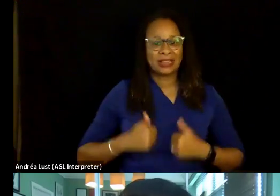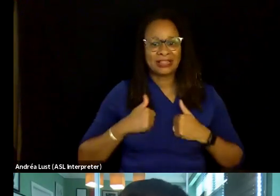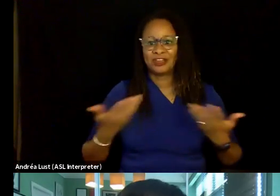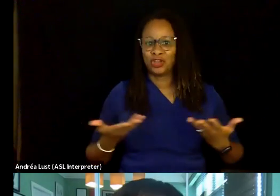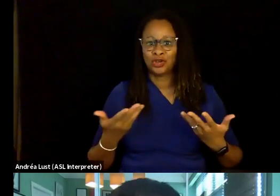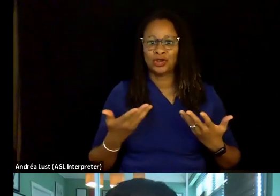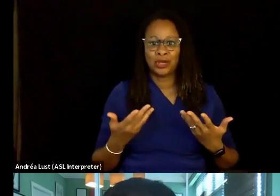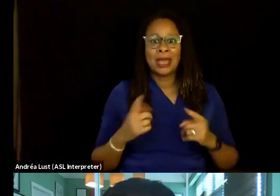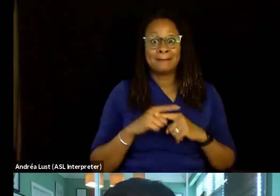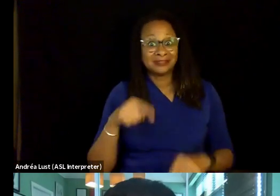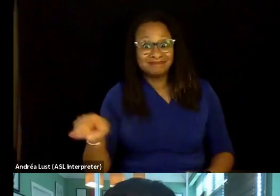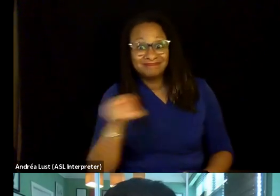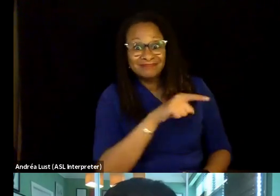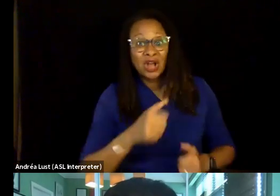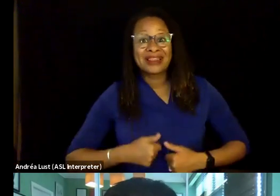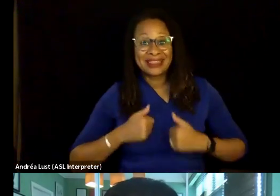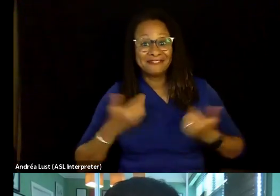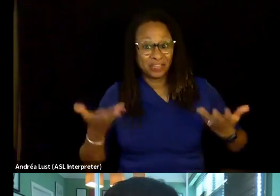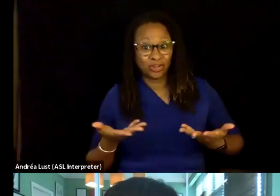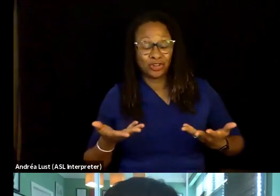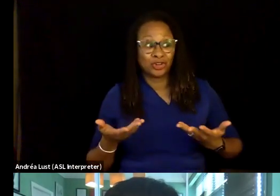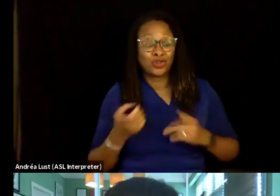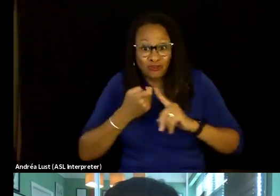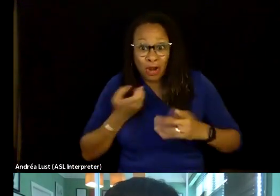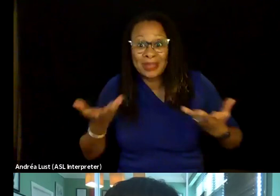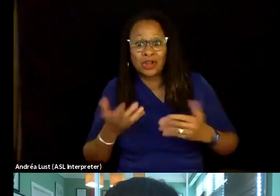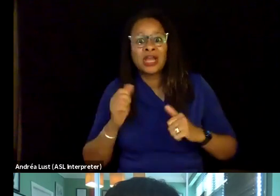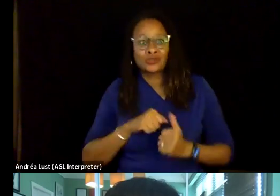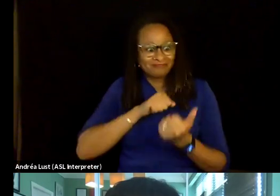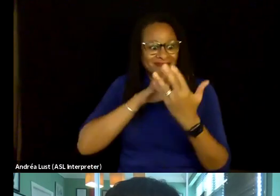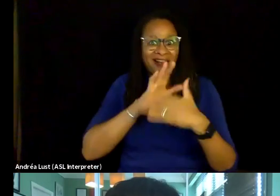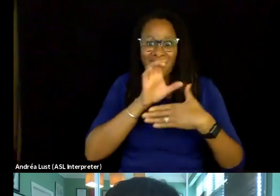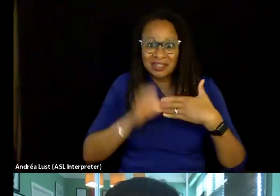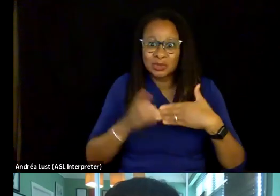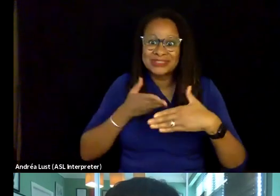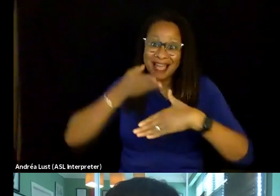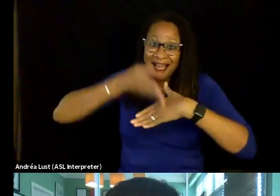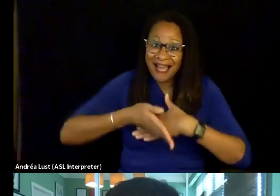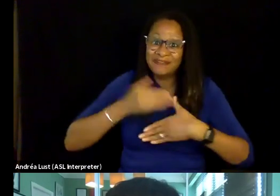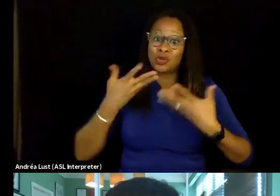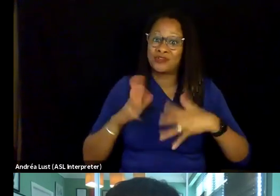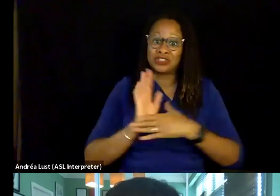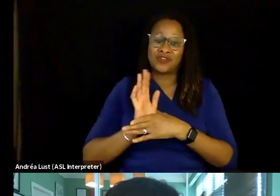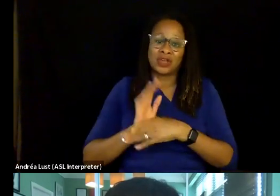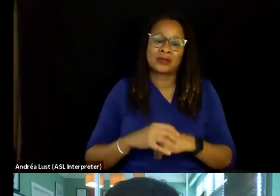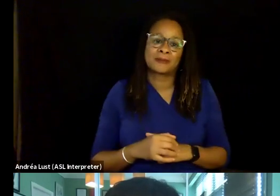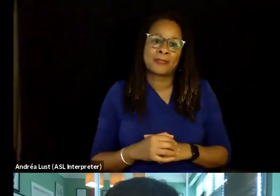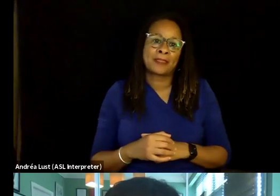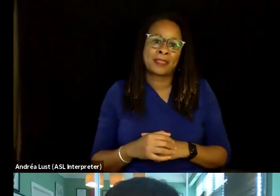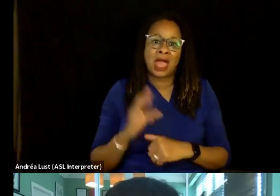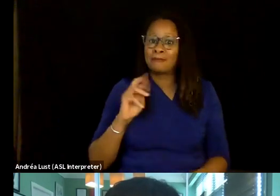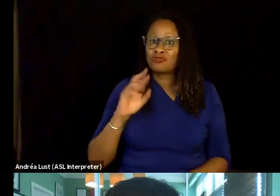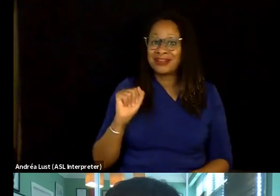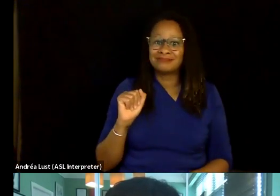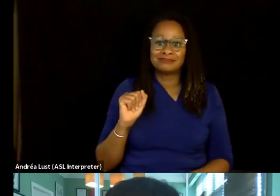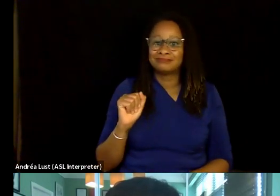but you guys live here. You have to face the consequences beyond filming. Oh my God, Maria, not one of them